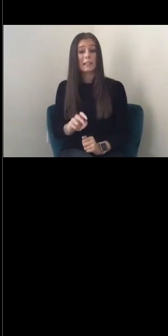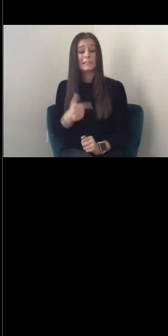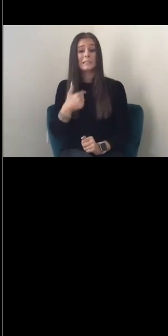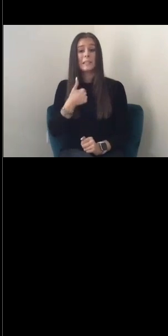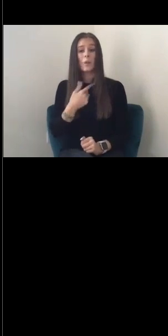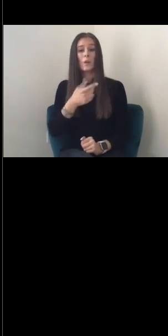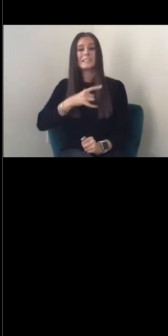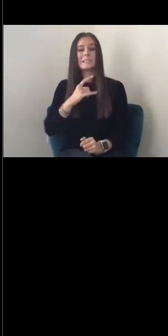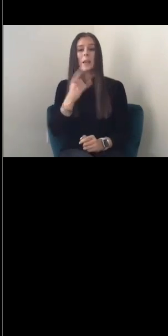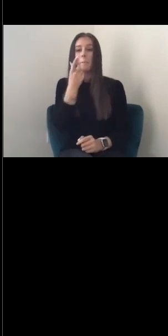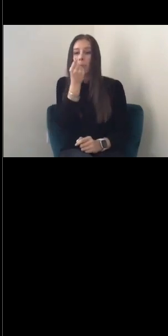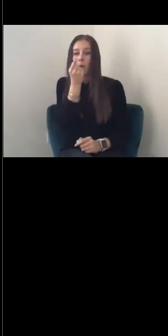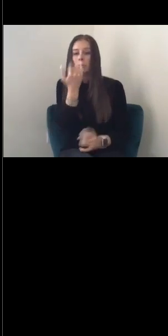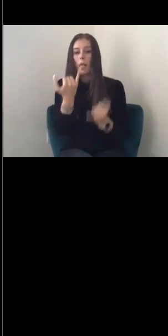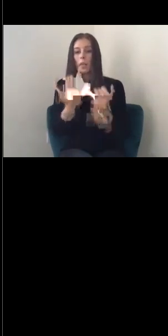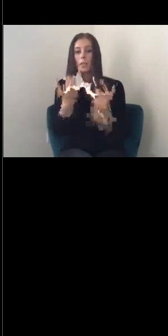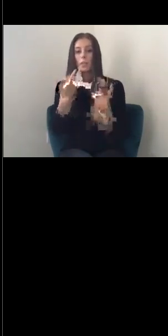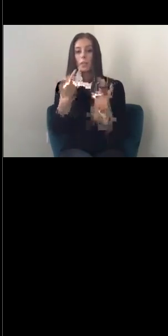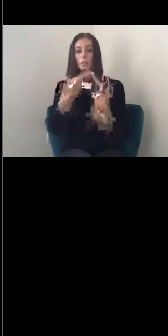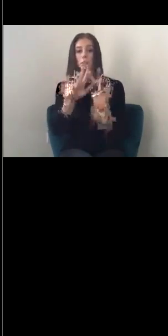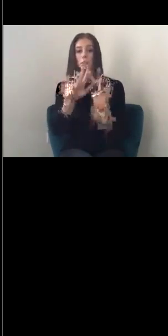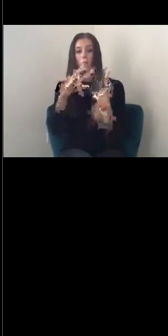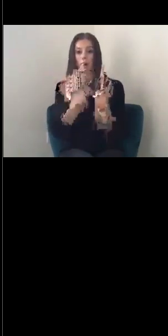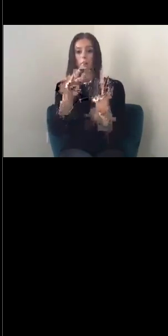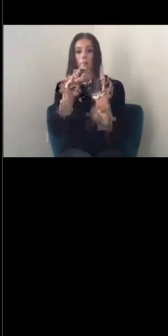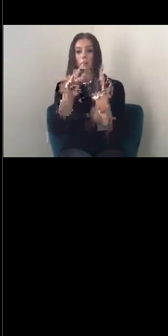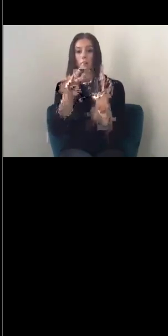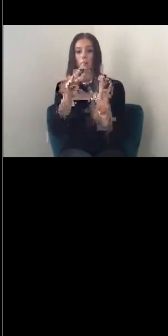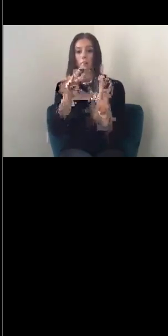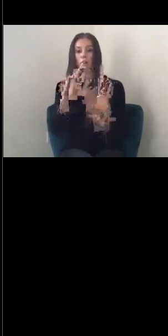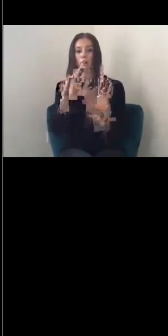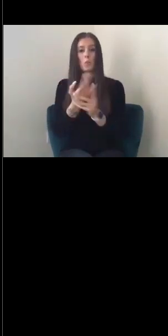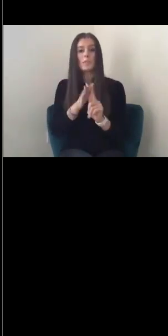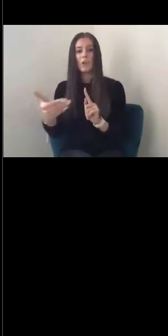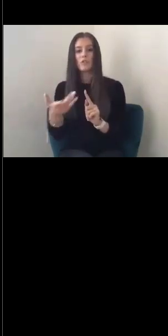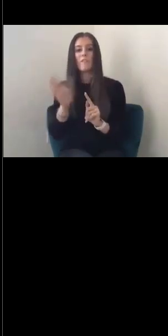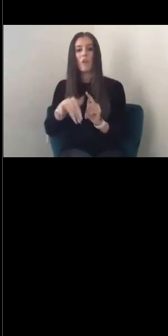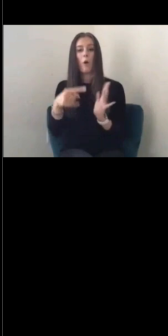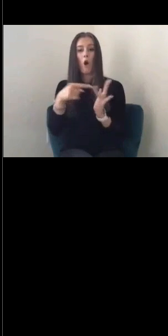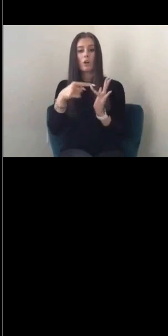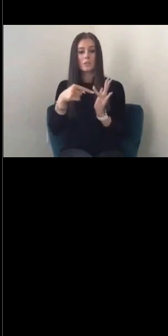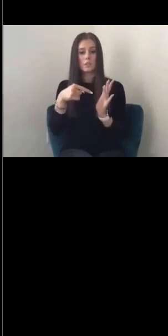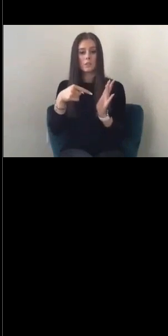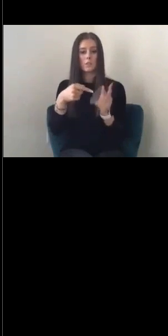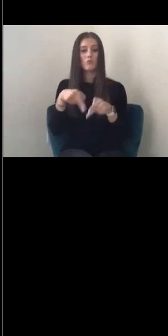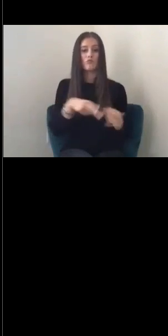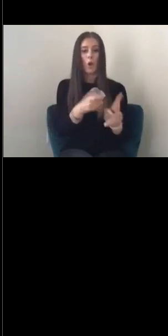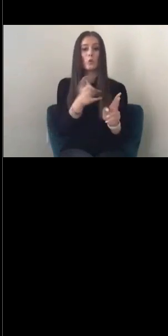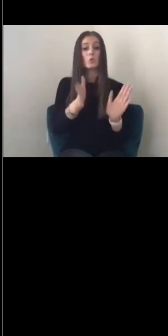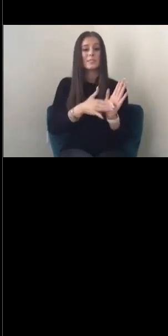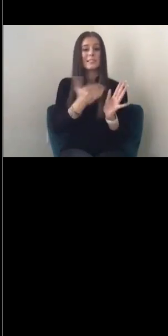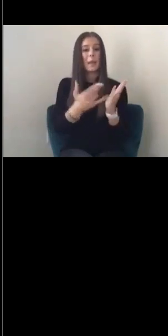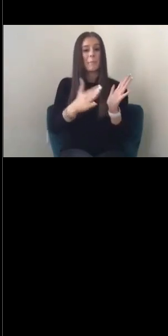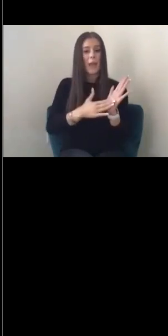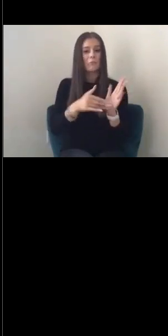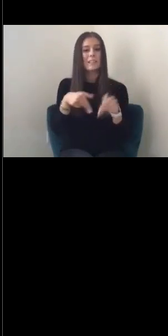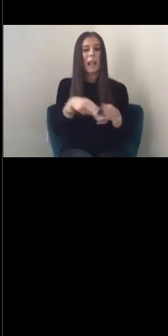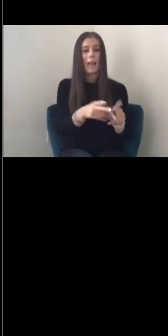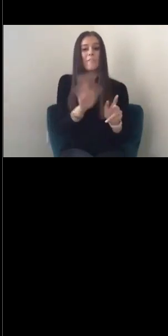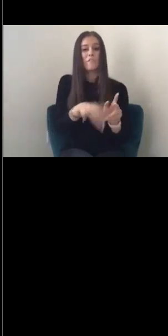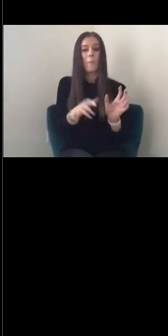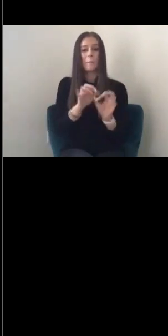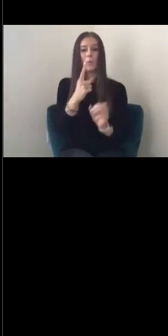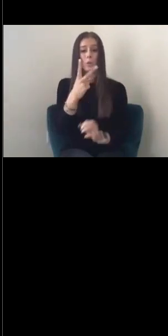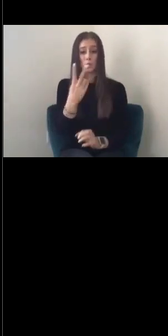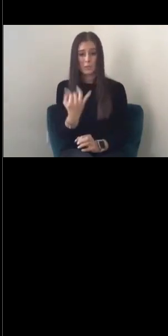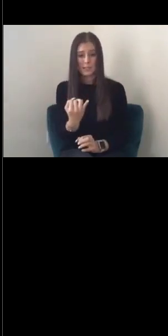may be required from Ockenden Road to St Mary's Lane via the B186. This is due to the proximity of the